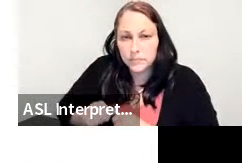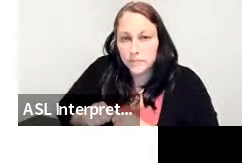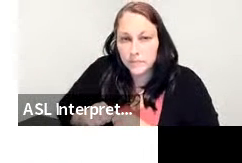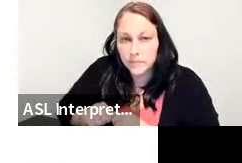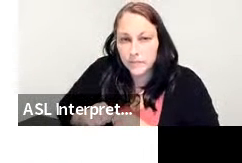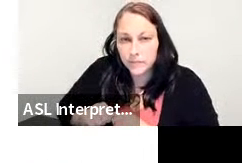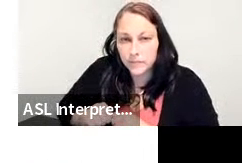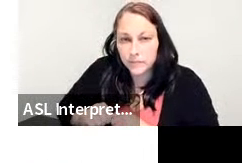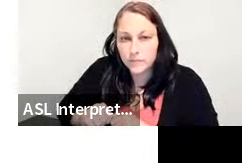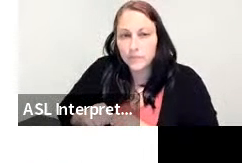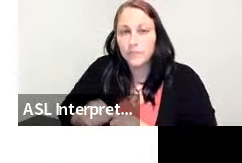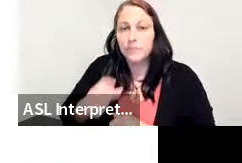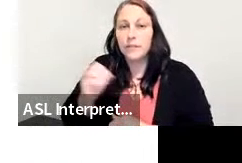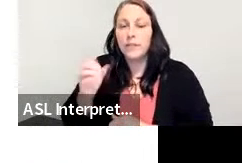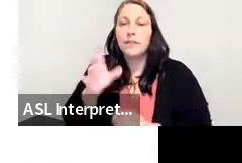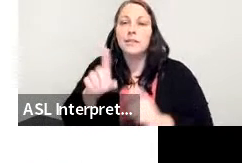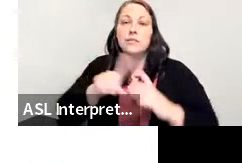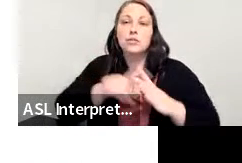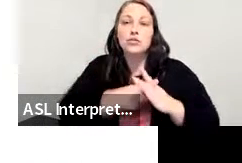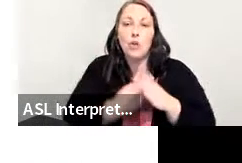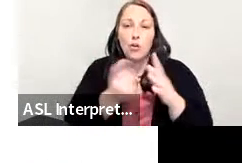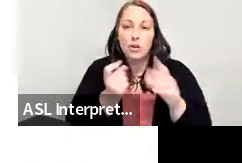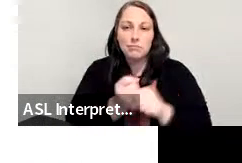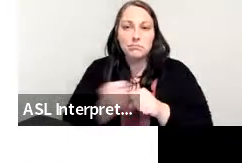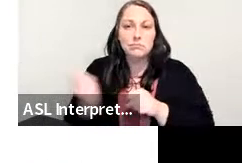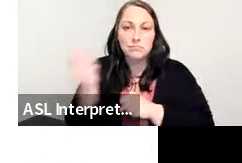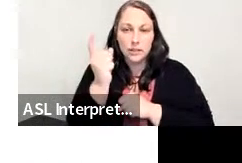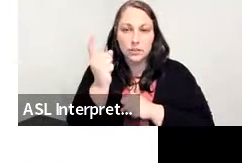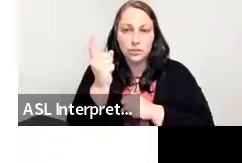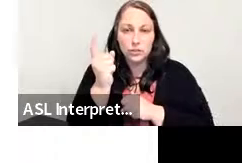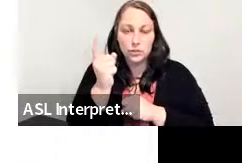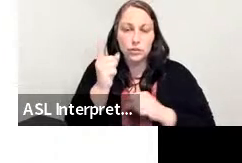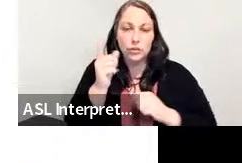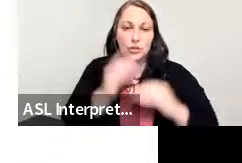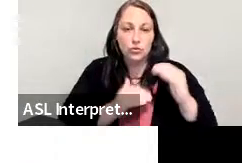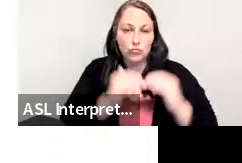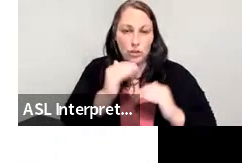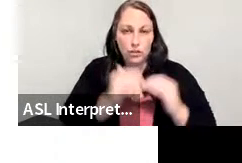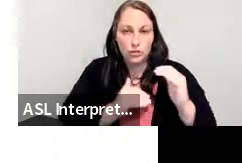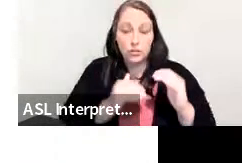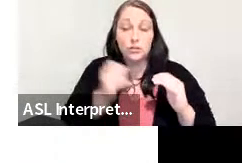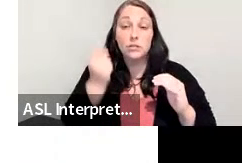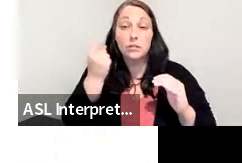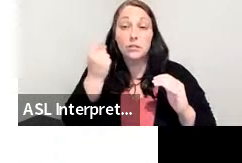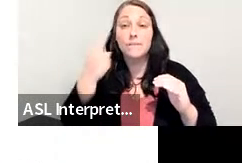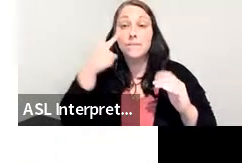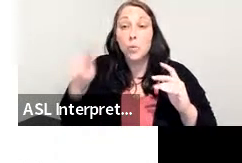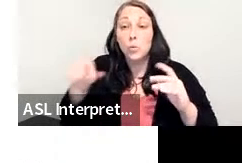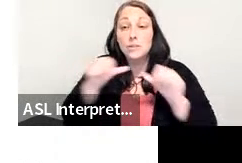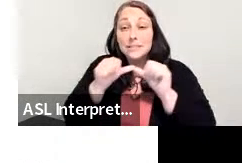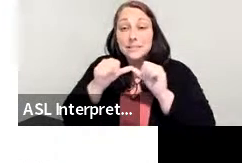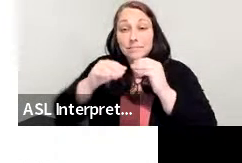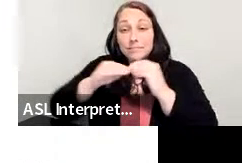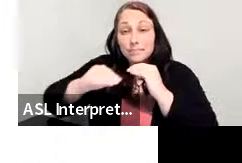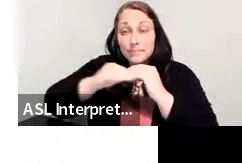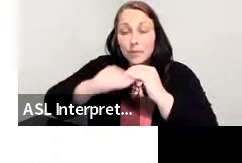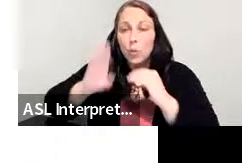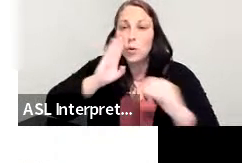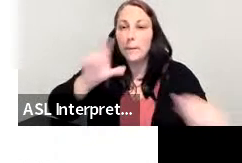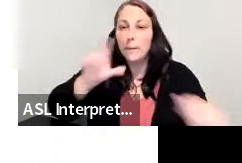set to start construction in the new year. And then finally, as it relates to sustainability, our project will be LEED certified.